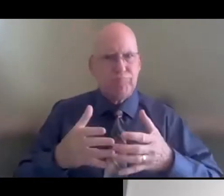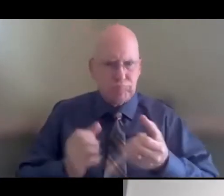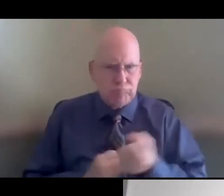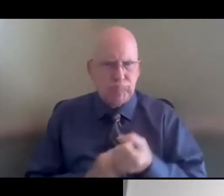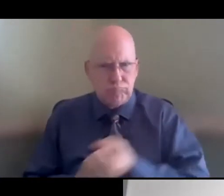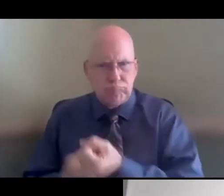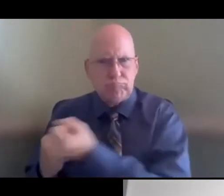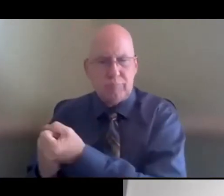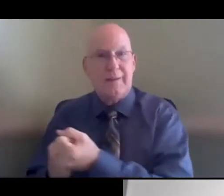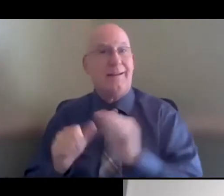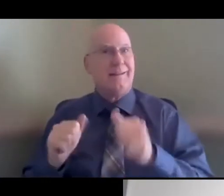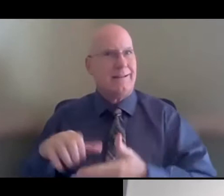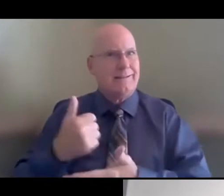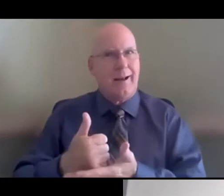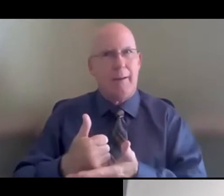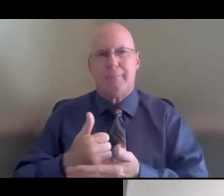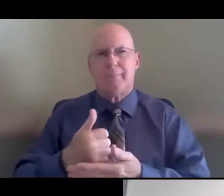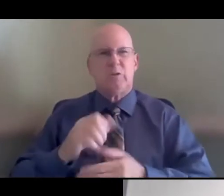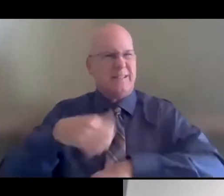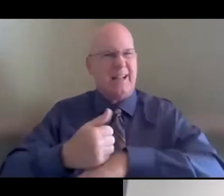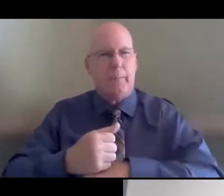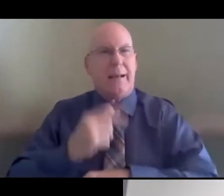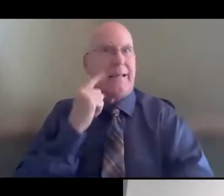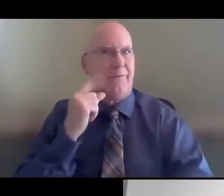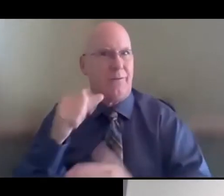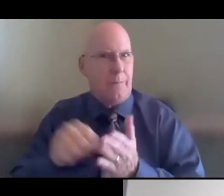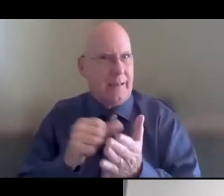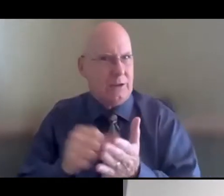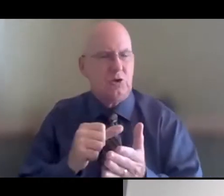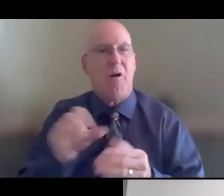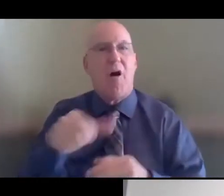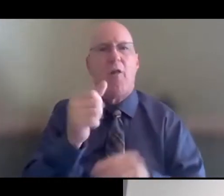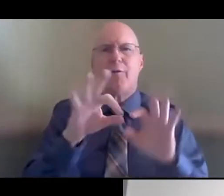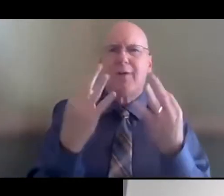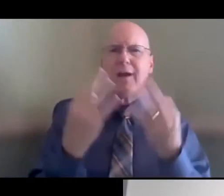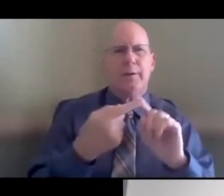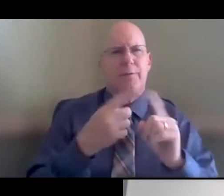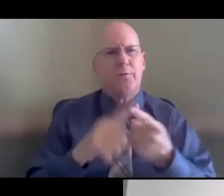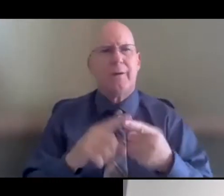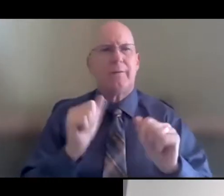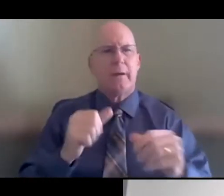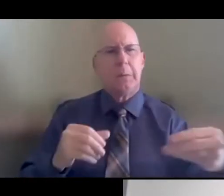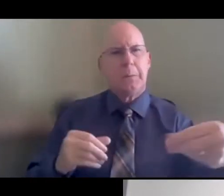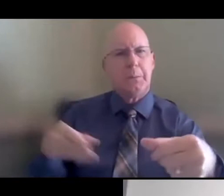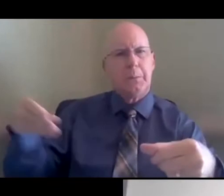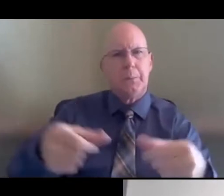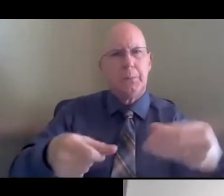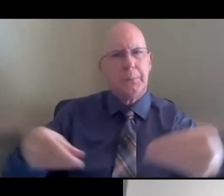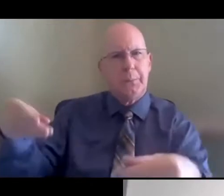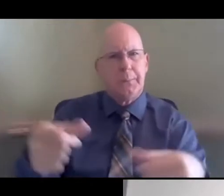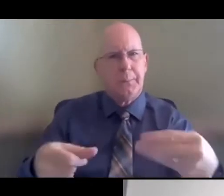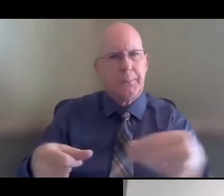you can set up a gifting page that allows other individuals, family, friends, even organizations to contribute to your ABLE